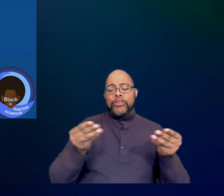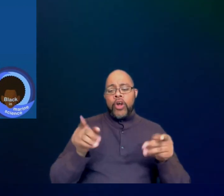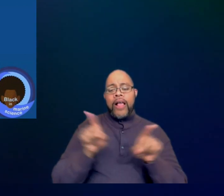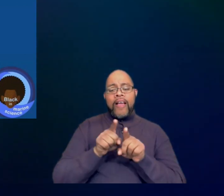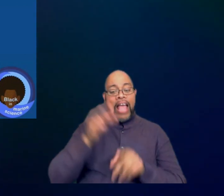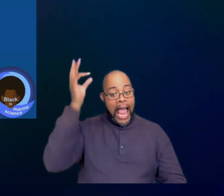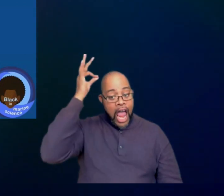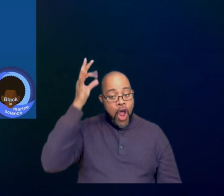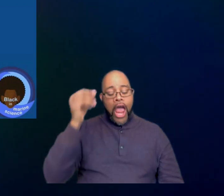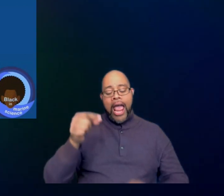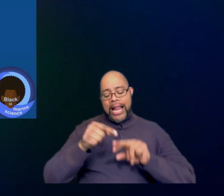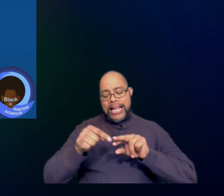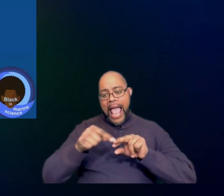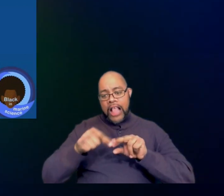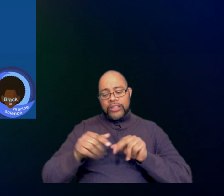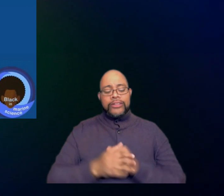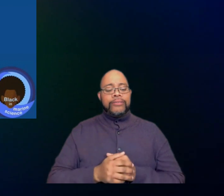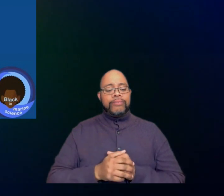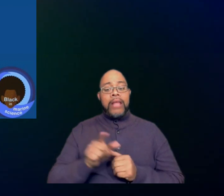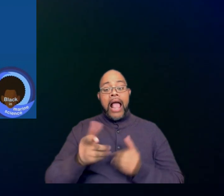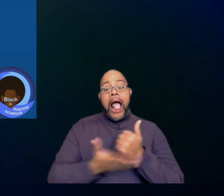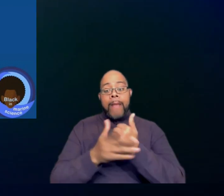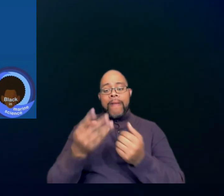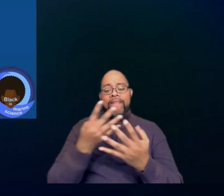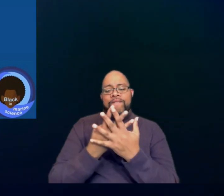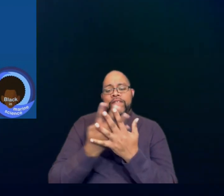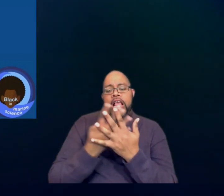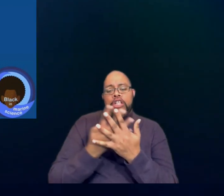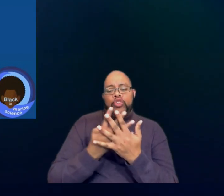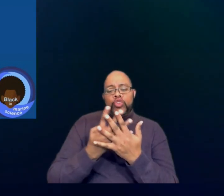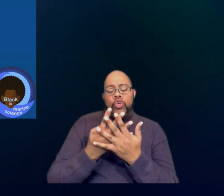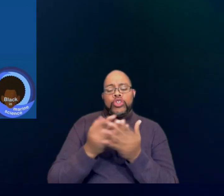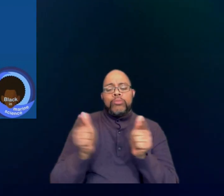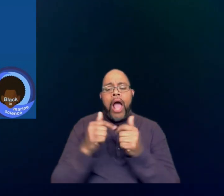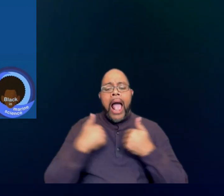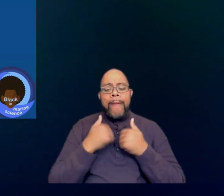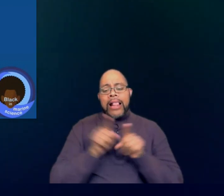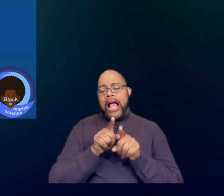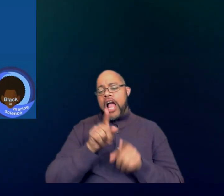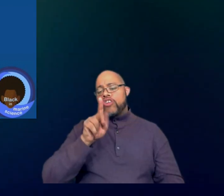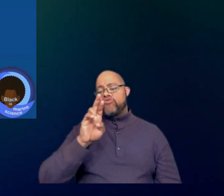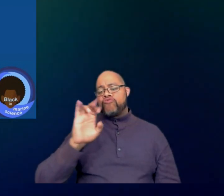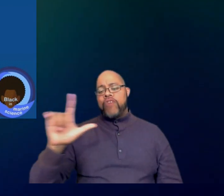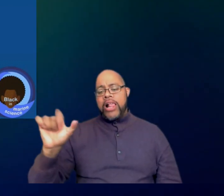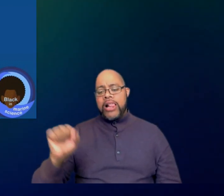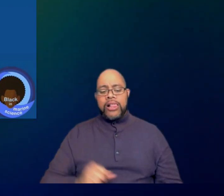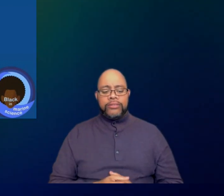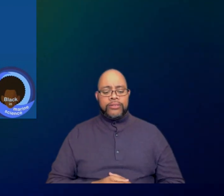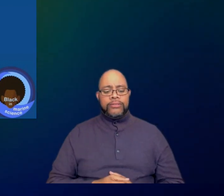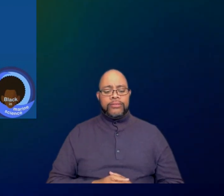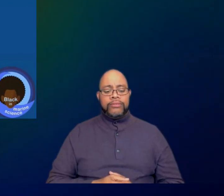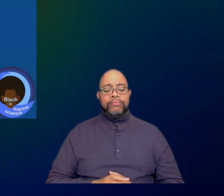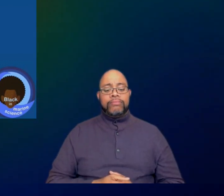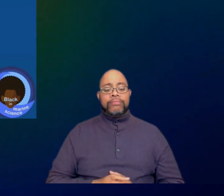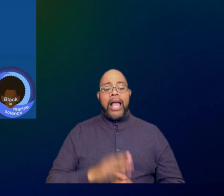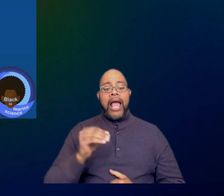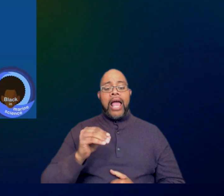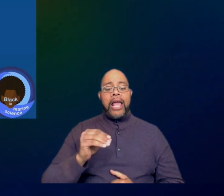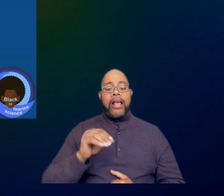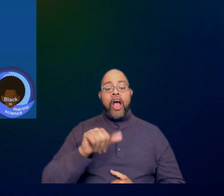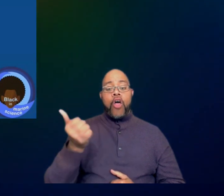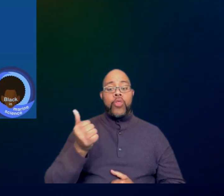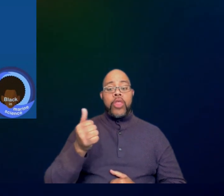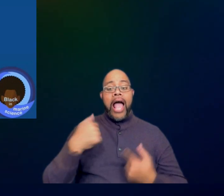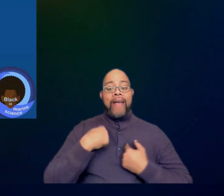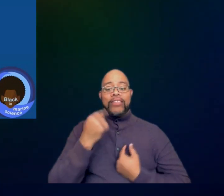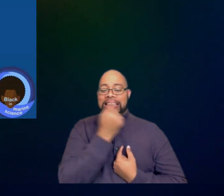is the same material found in our fingernails and hair that helps them to filter feed small animals like krill. And the next kind of